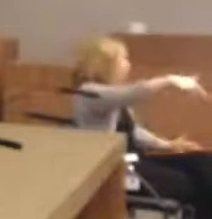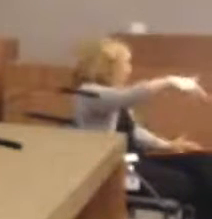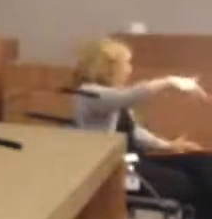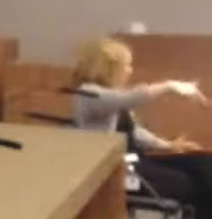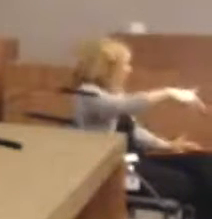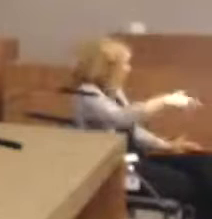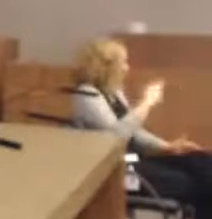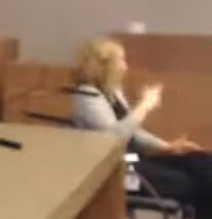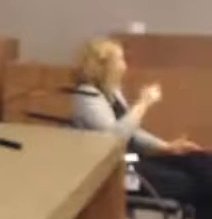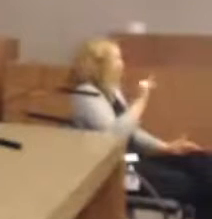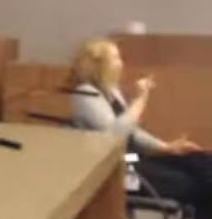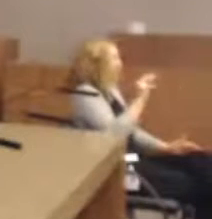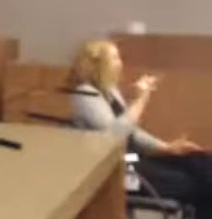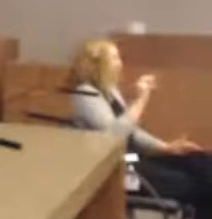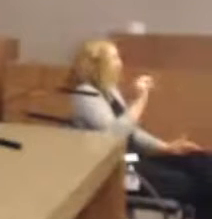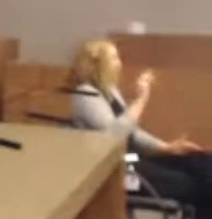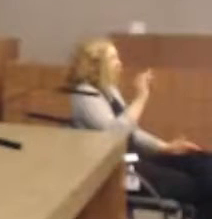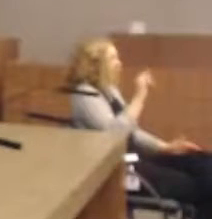immobilized.